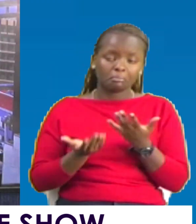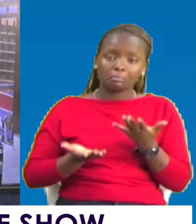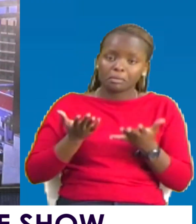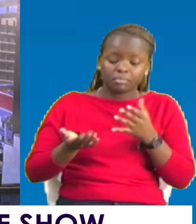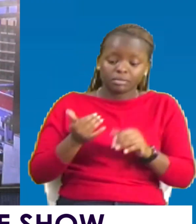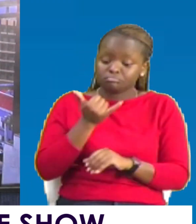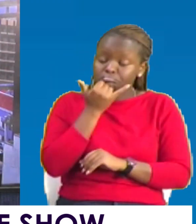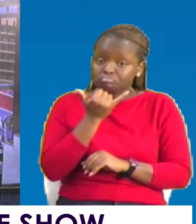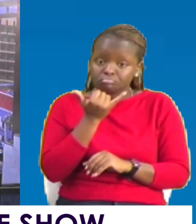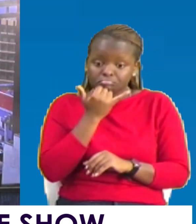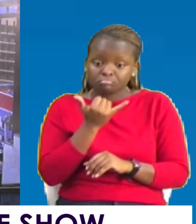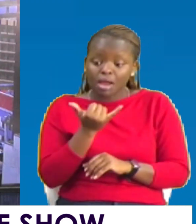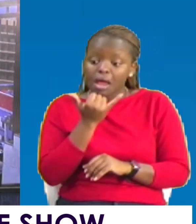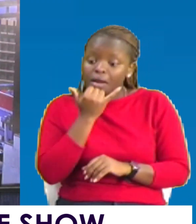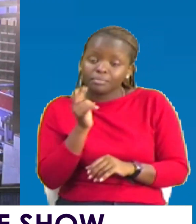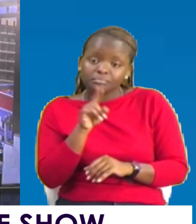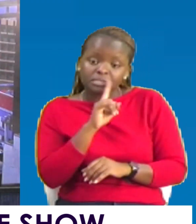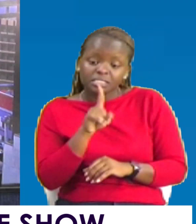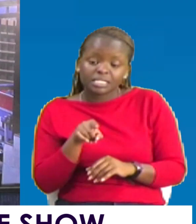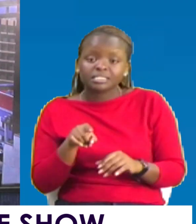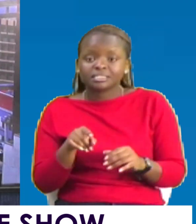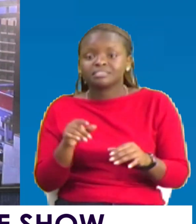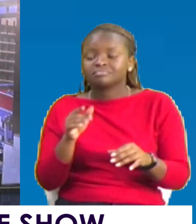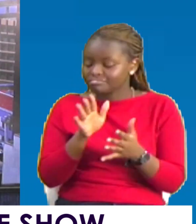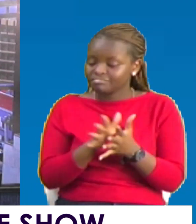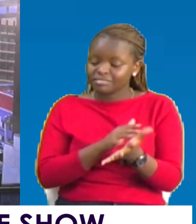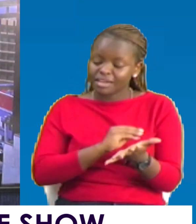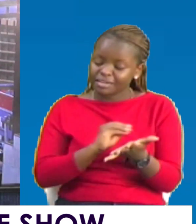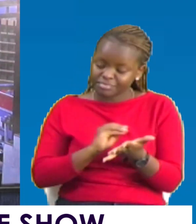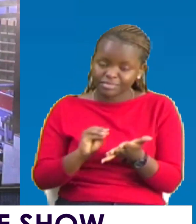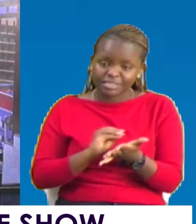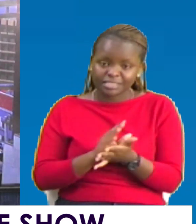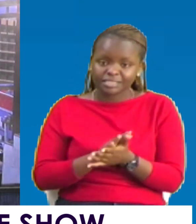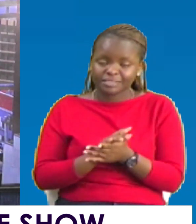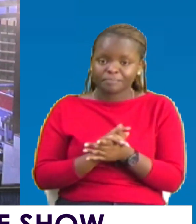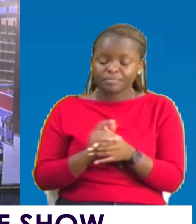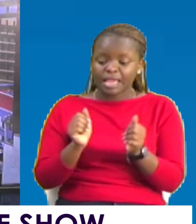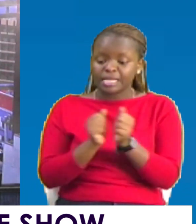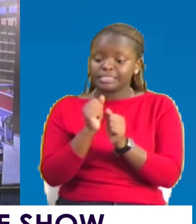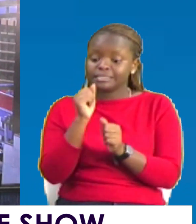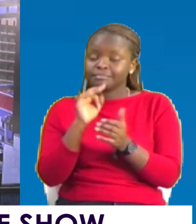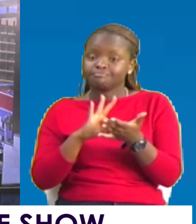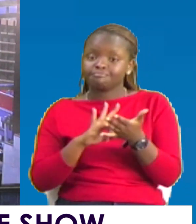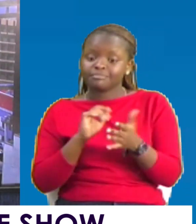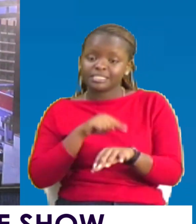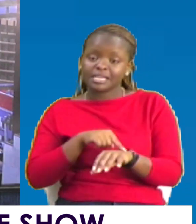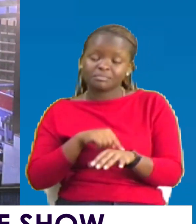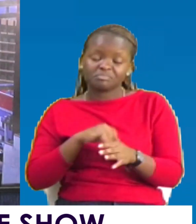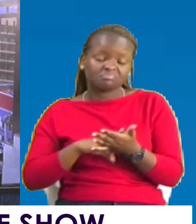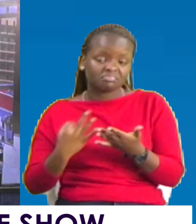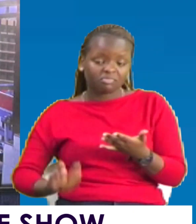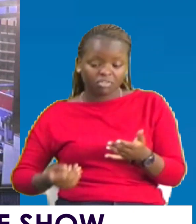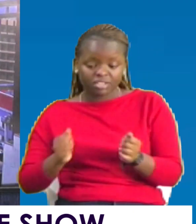Mistakes can be done away with. You wake up, rise up, and walk again. 10 times you may fall, but 10 times